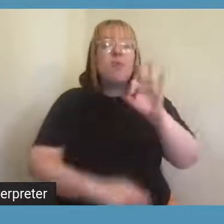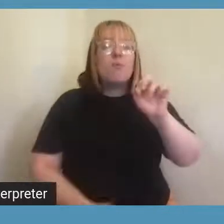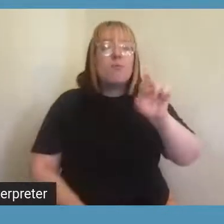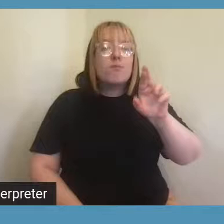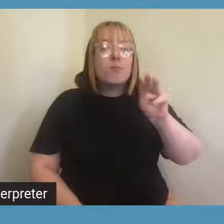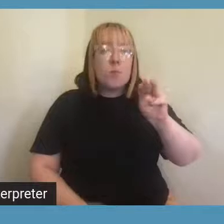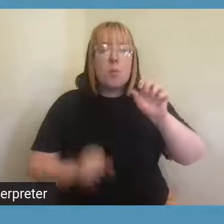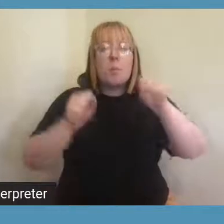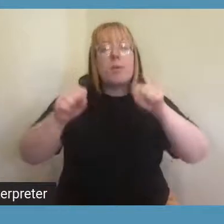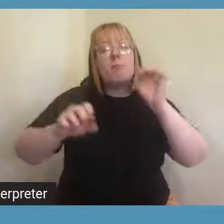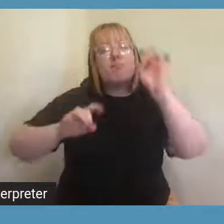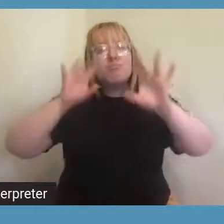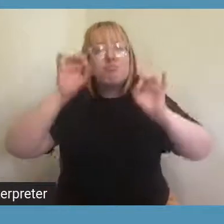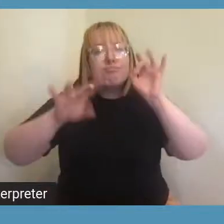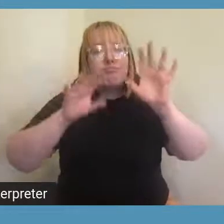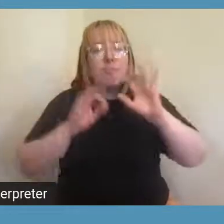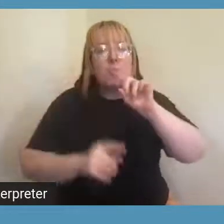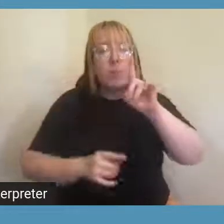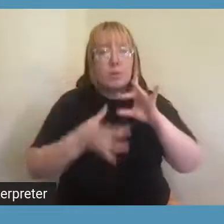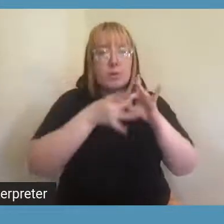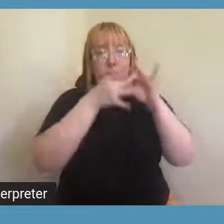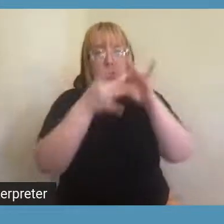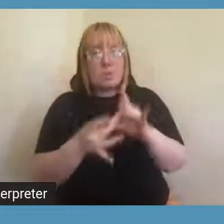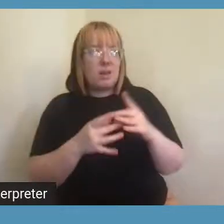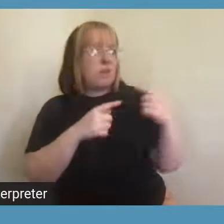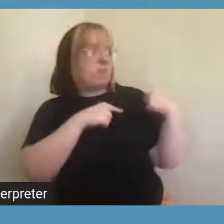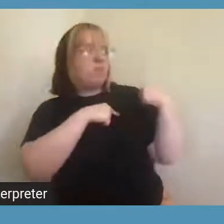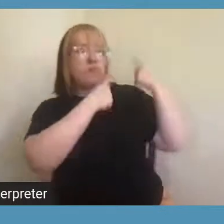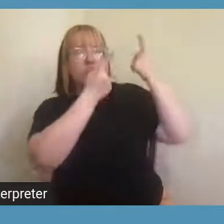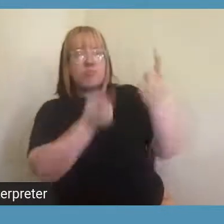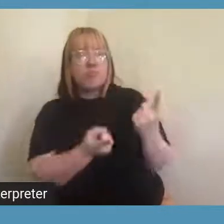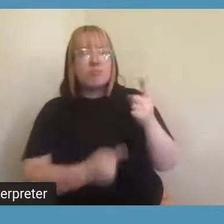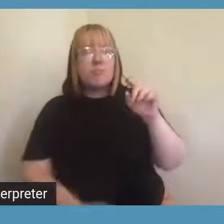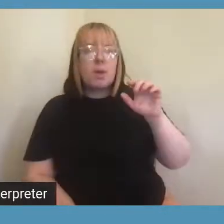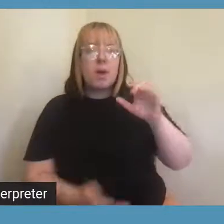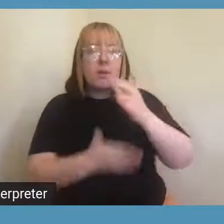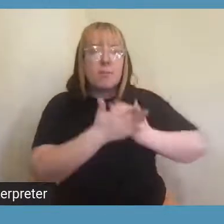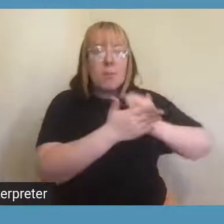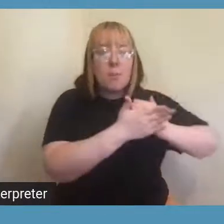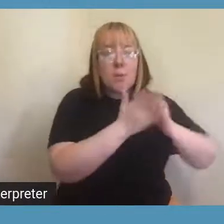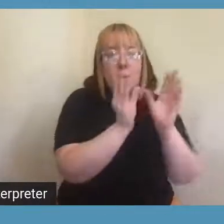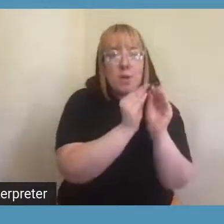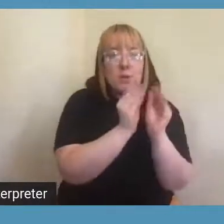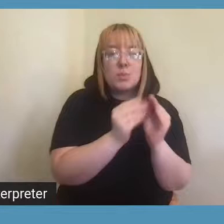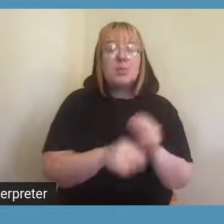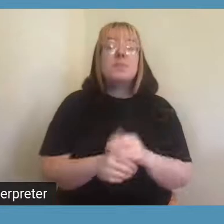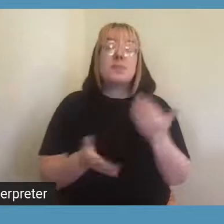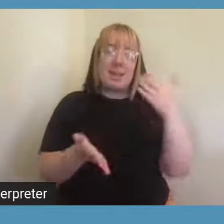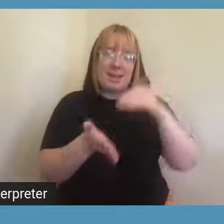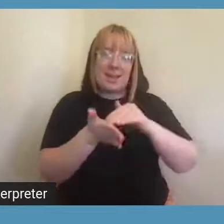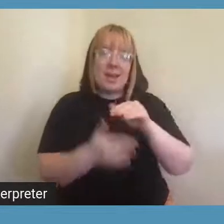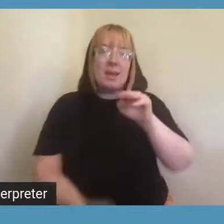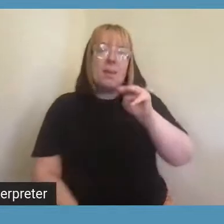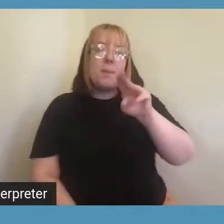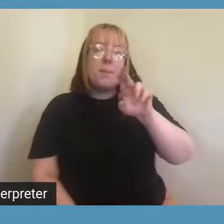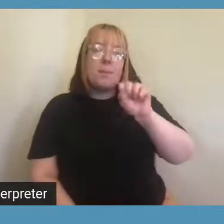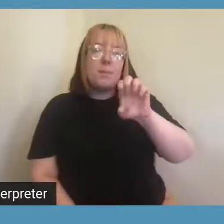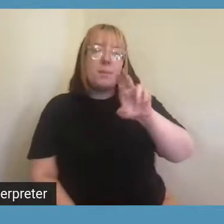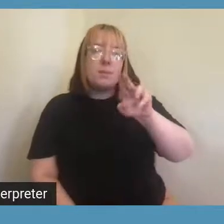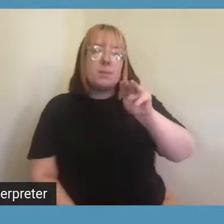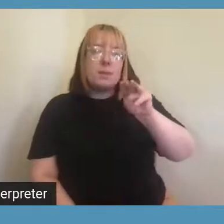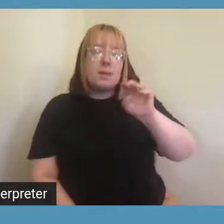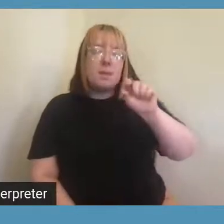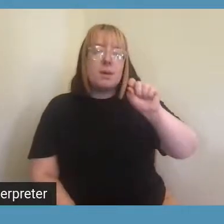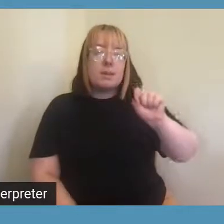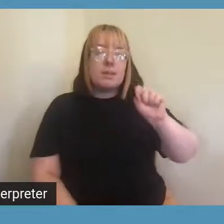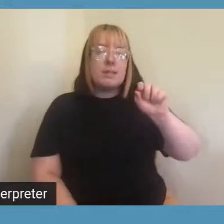your fellow museum practitioners on the Museum Learning Hub website, which again is museum-hub.org. If